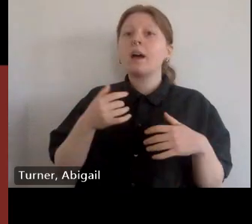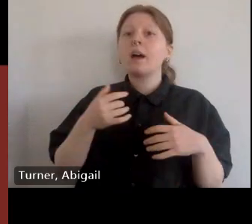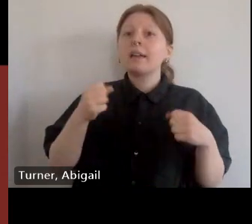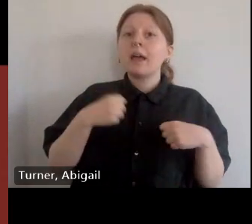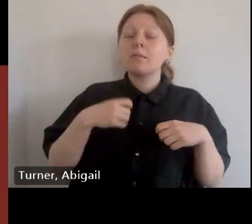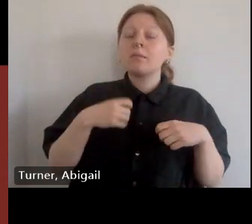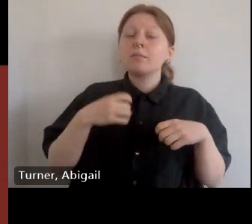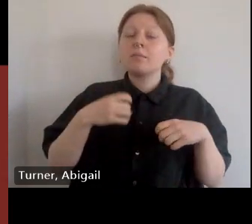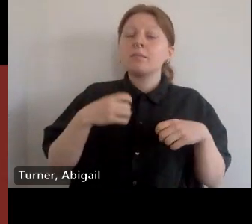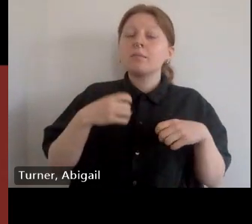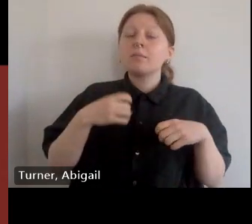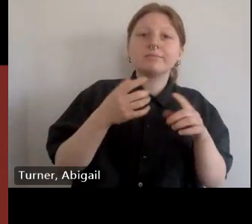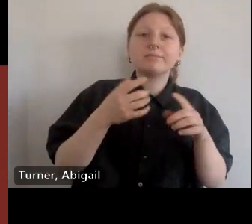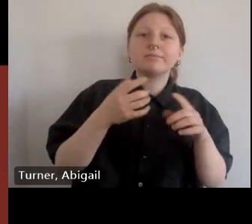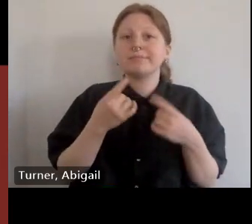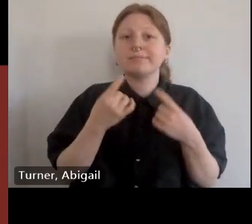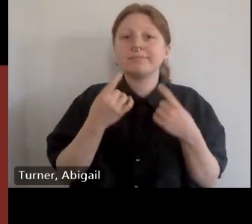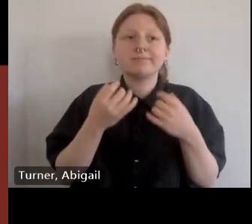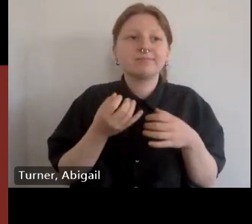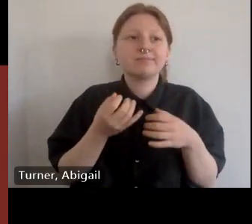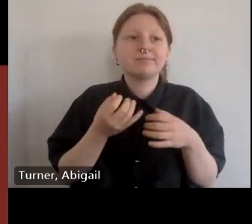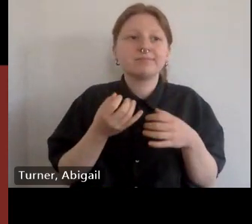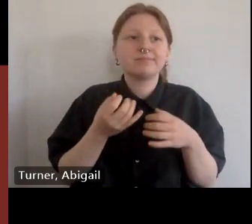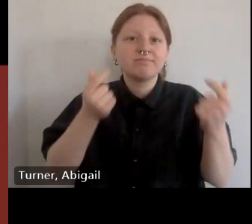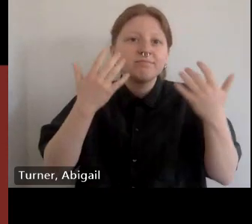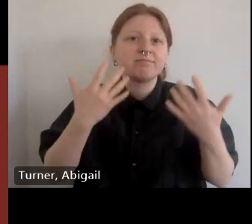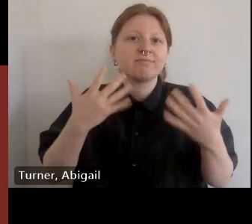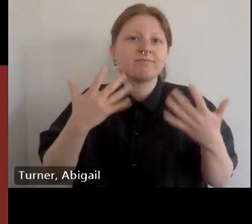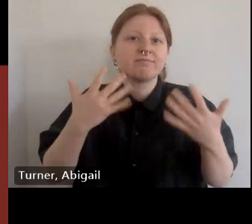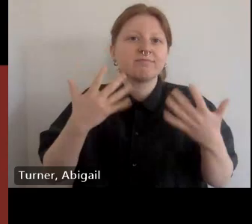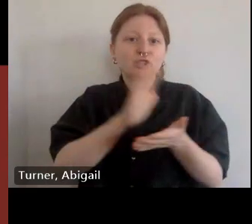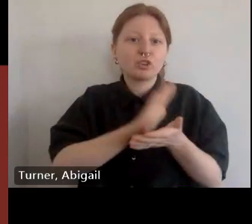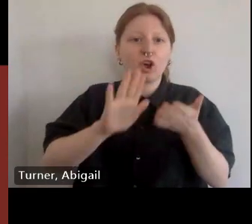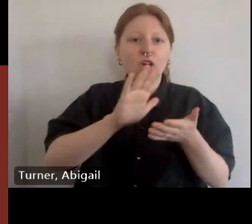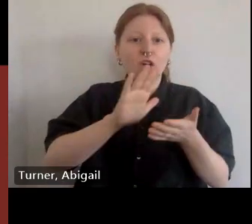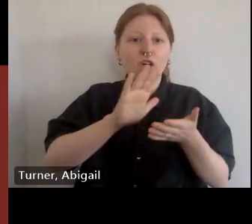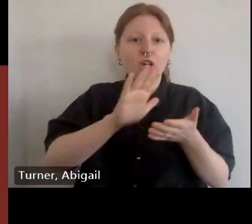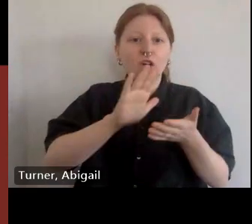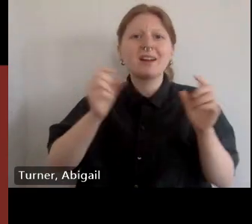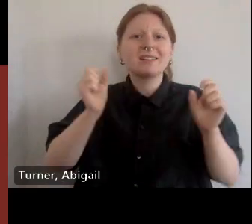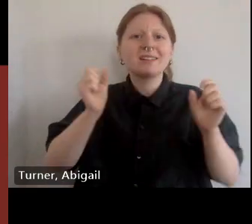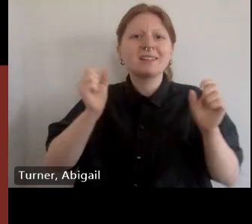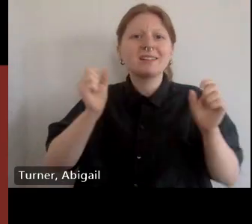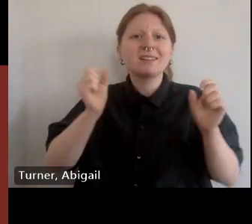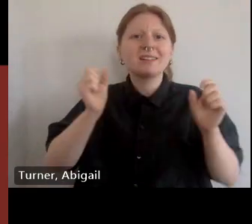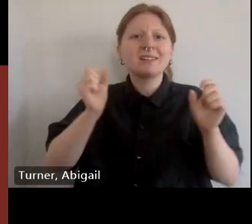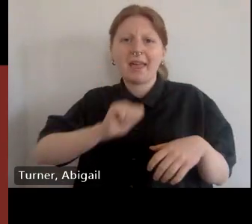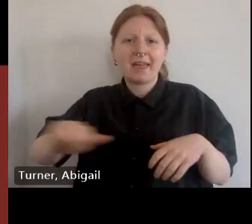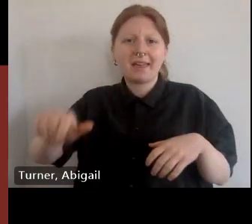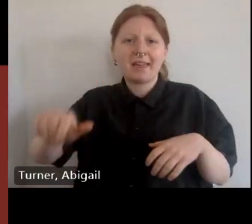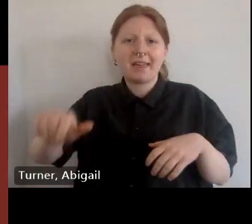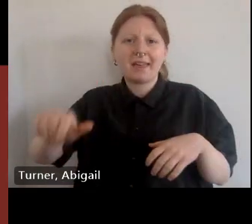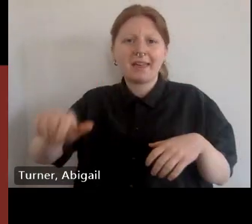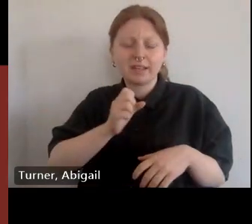a college or associate's degree to be a part of the Climate Corps. It is a 1-year program where you are